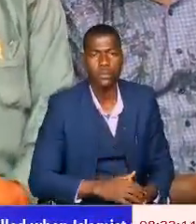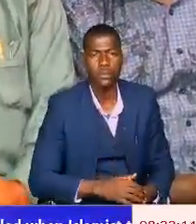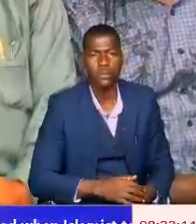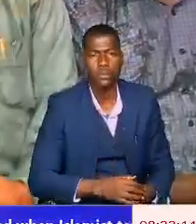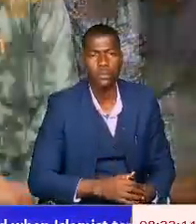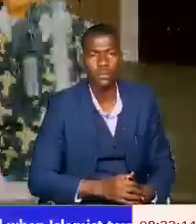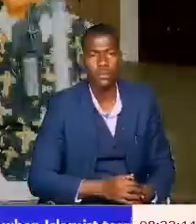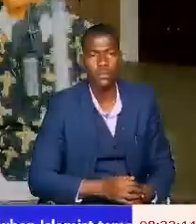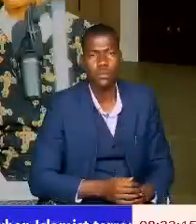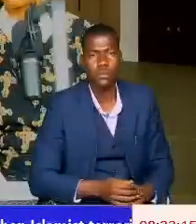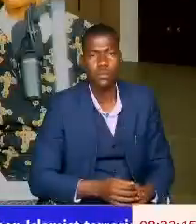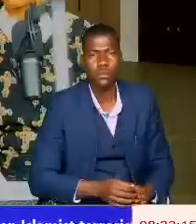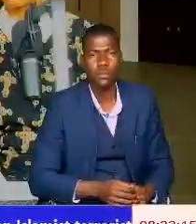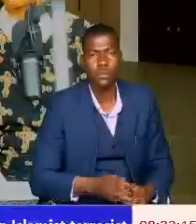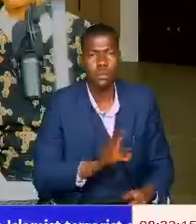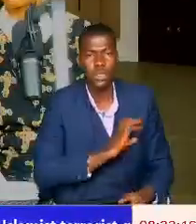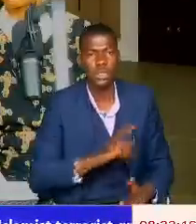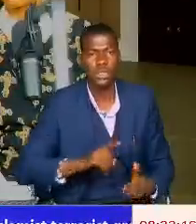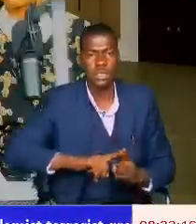Police begin shoot innocent people.